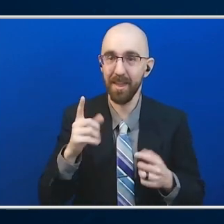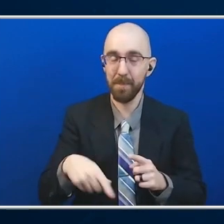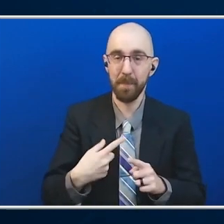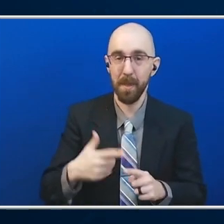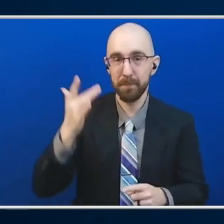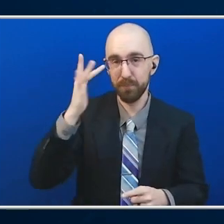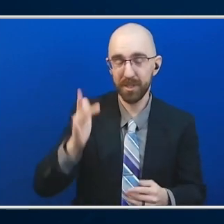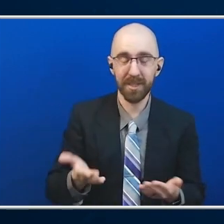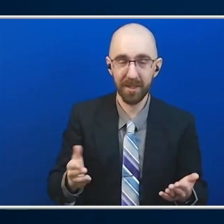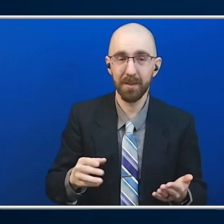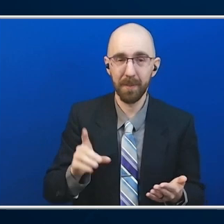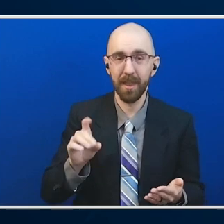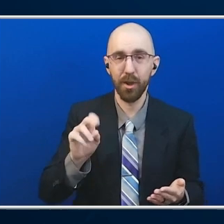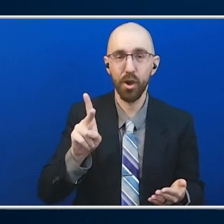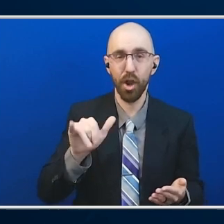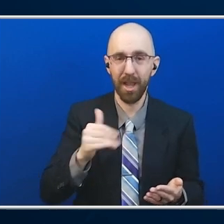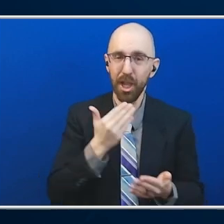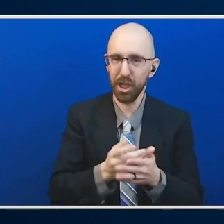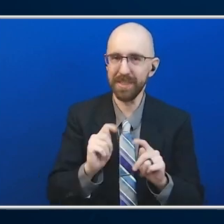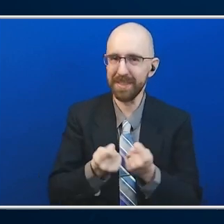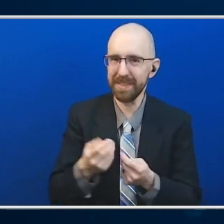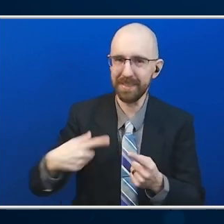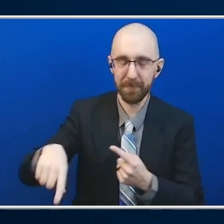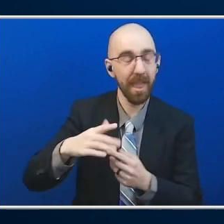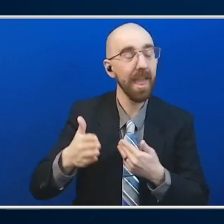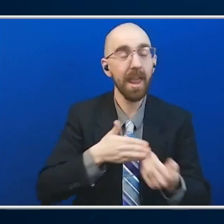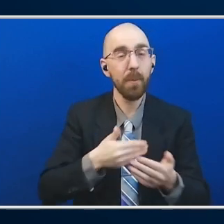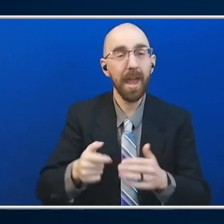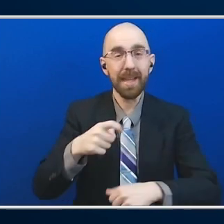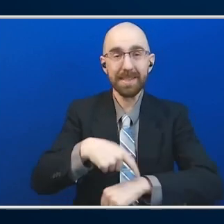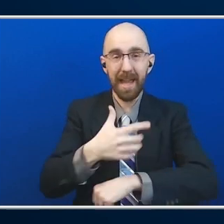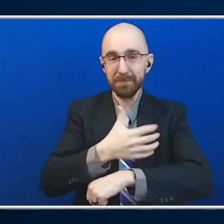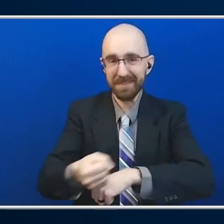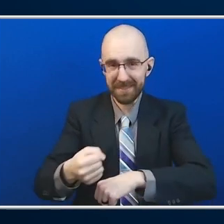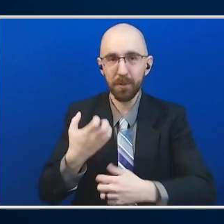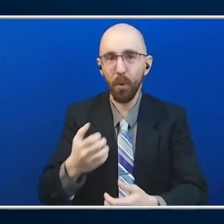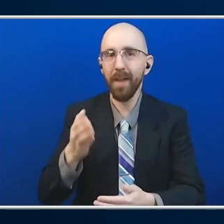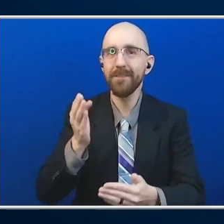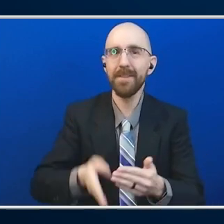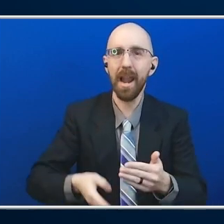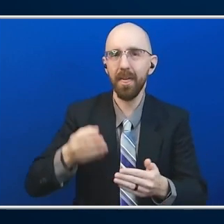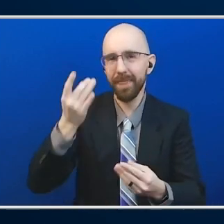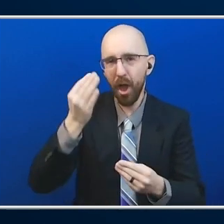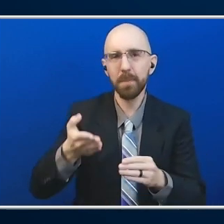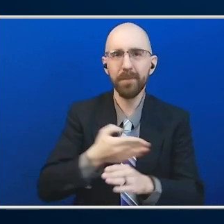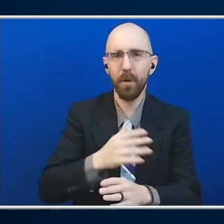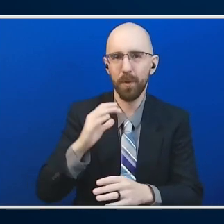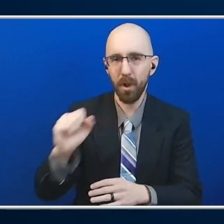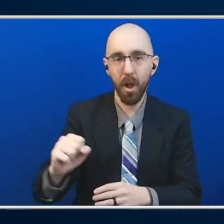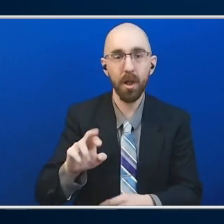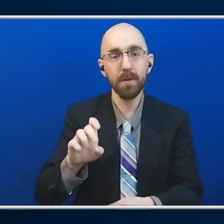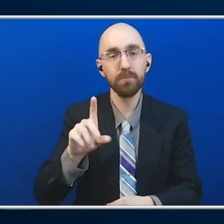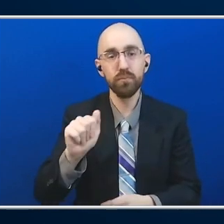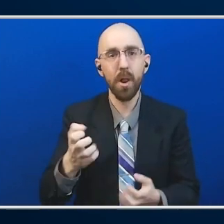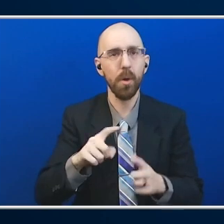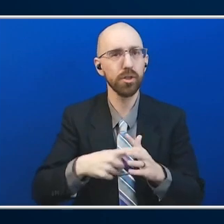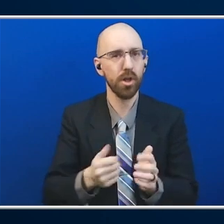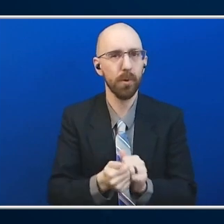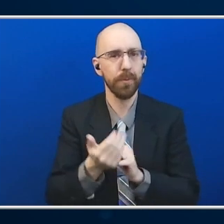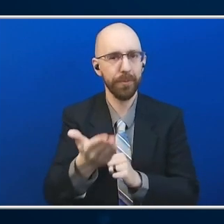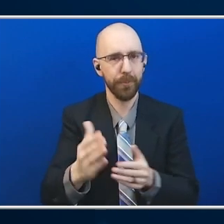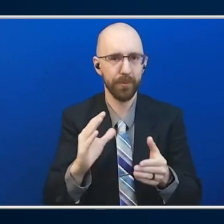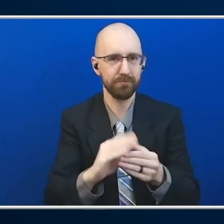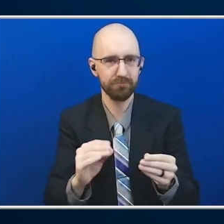around him. Hey, we're nearly out of time, though. I want to hear final thoughts before we go. And Brenda, I want to start with you because I think,